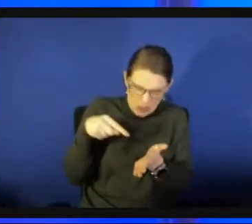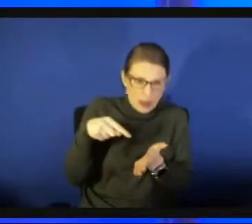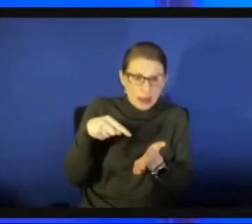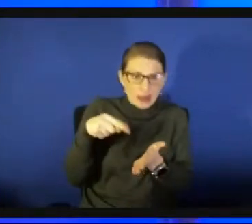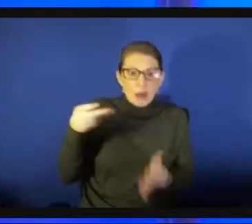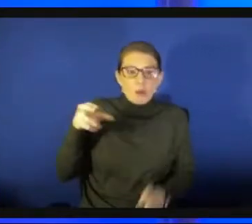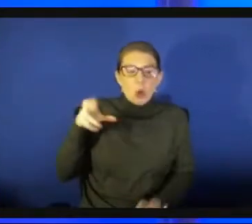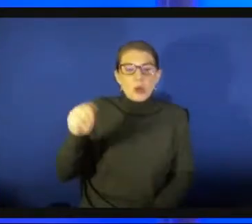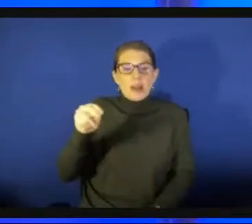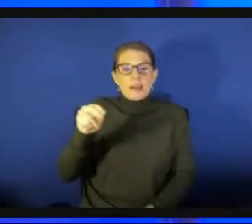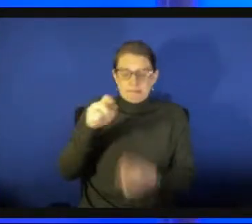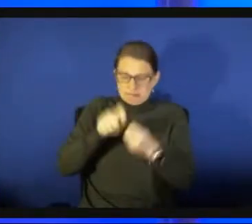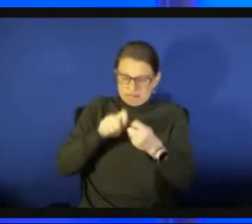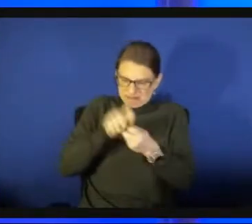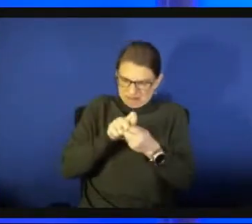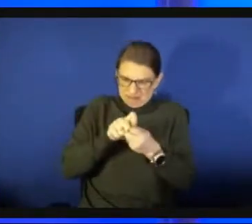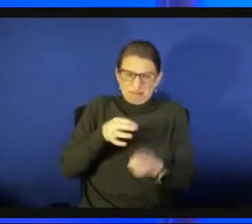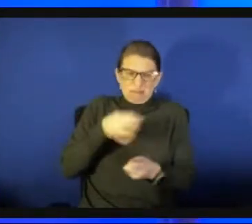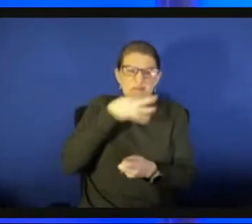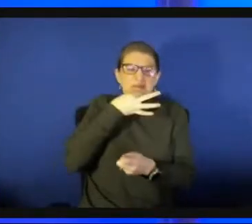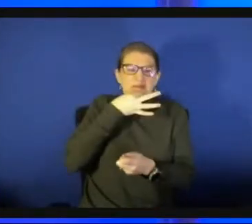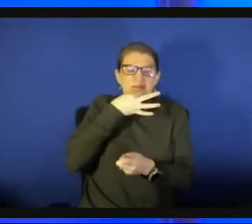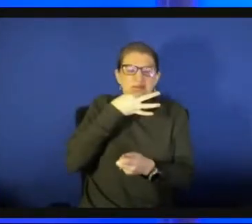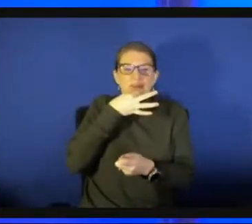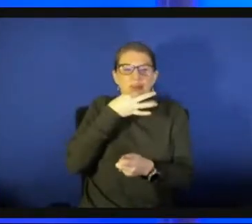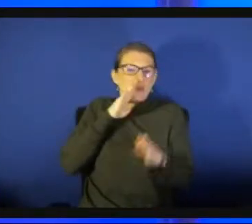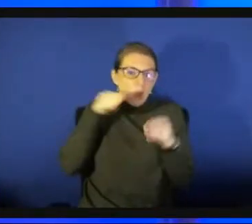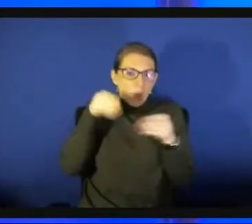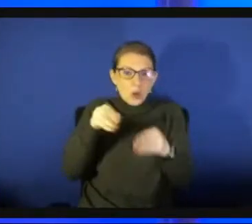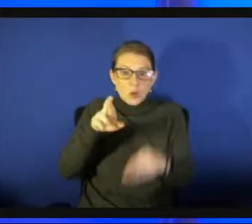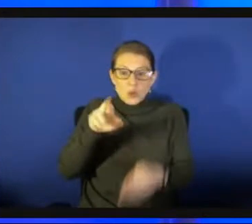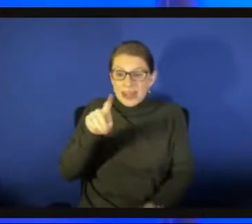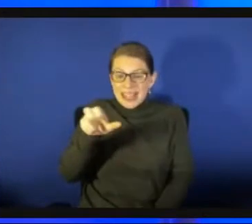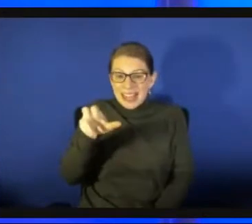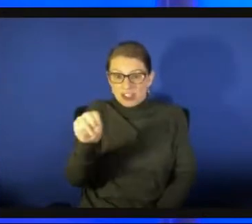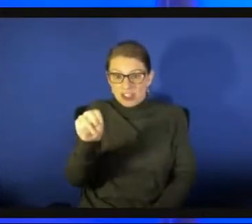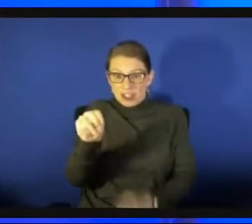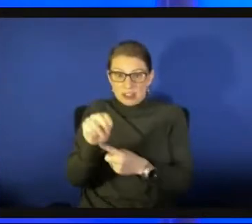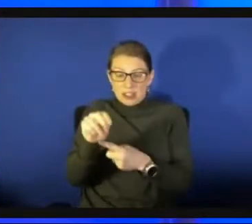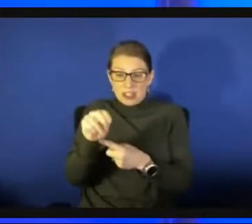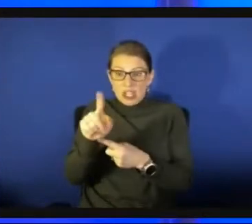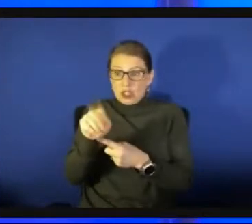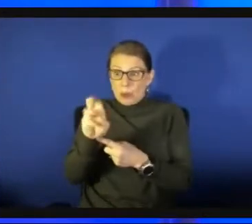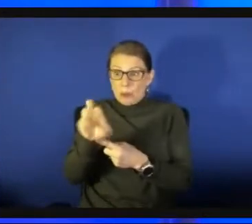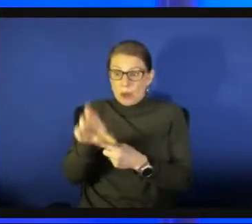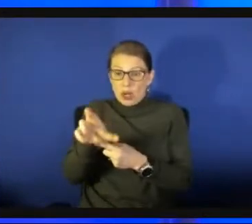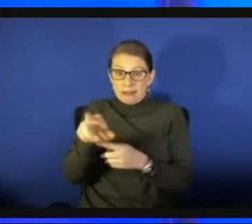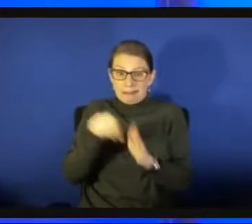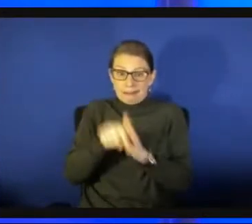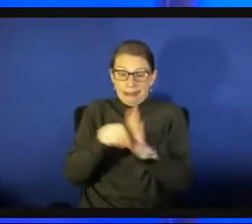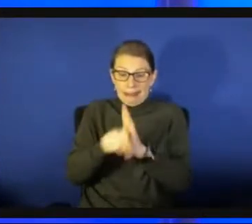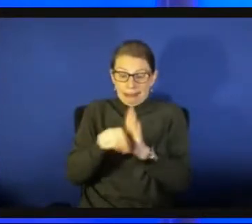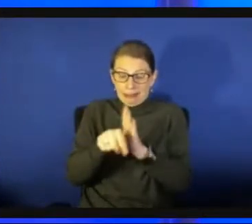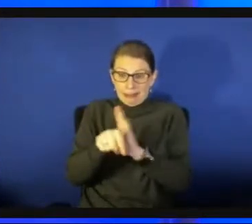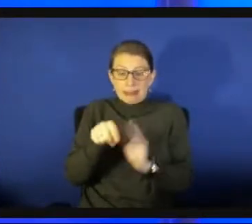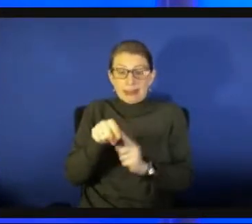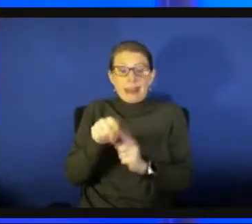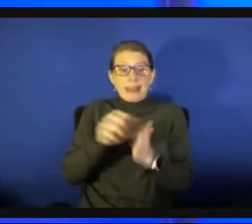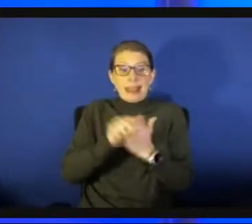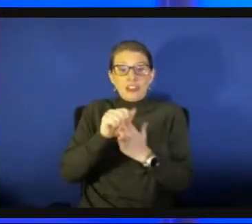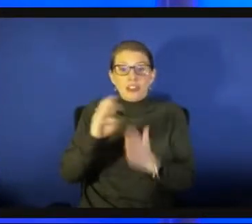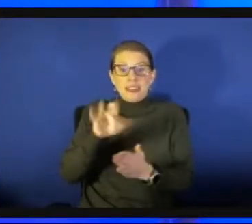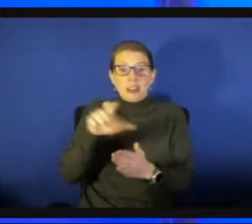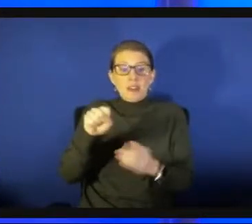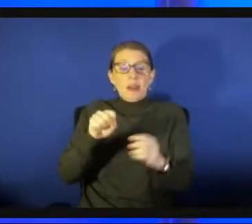expertly focused to deliver radiation directly to the tumor, killing cancer cells, but sparing the healthy tissue. And this is especially